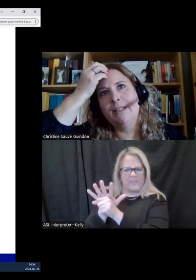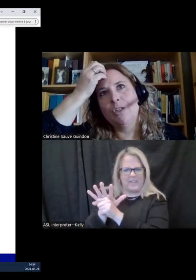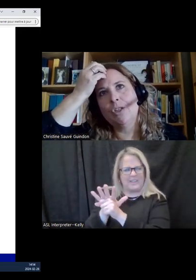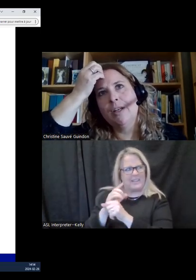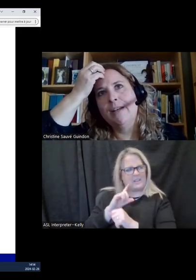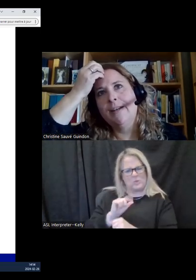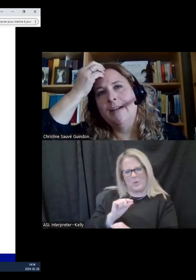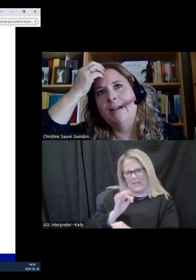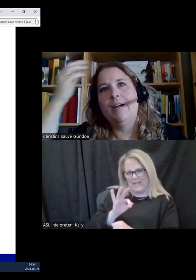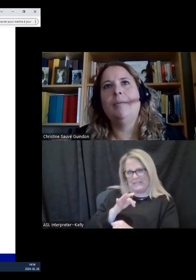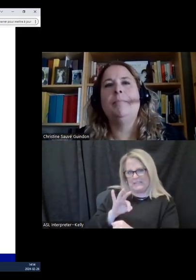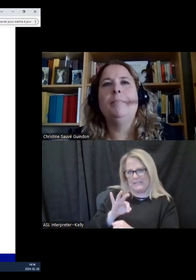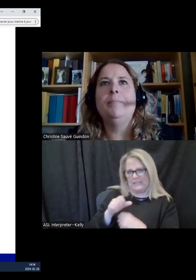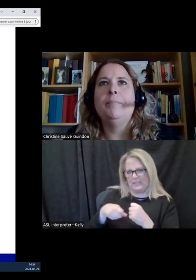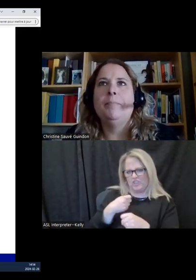2019-ish.